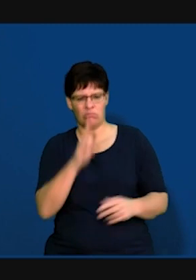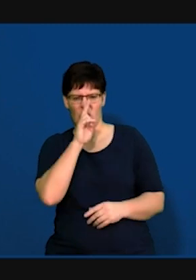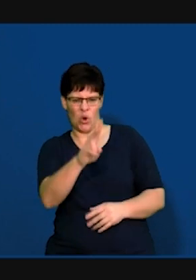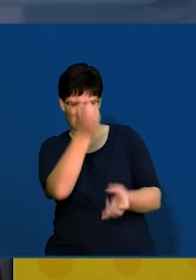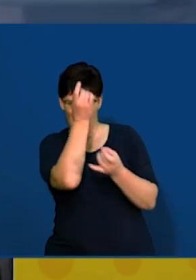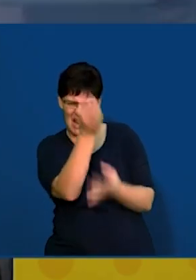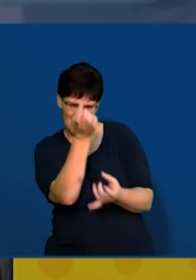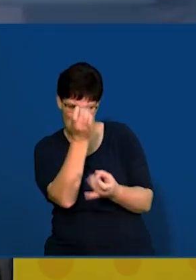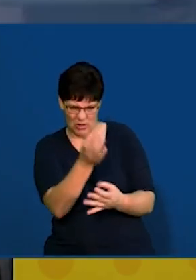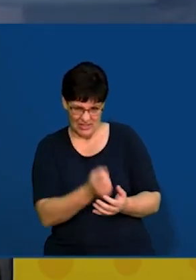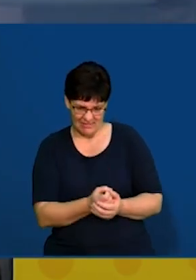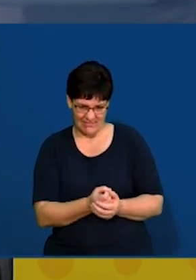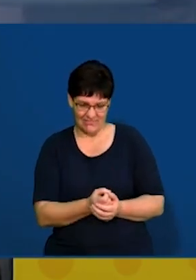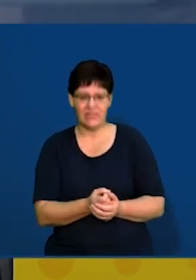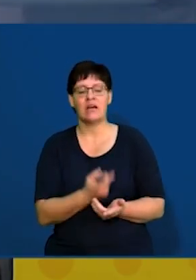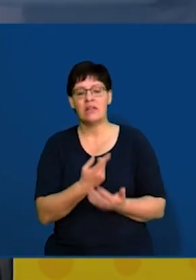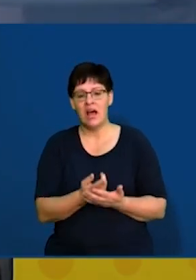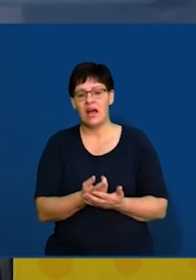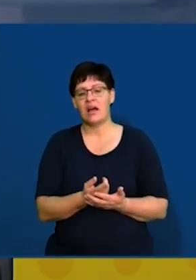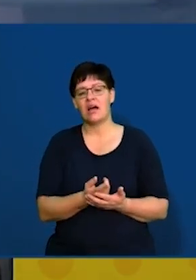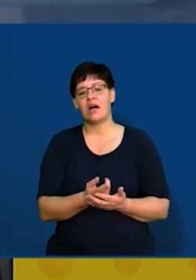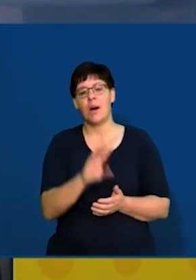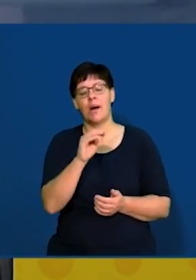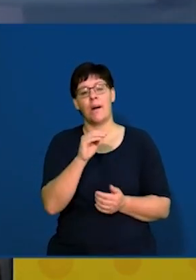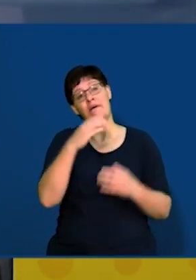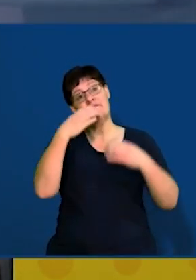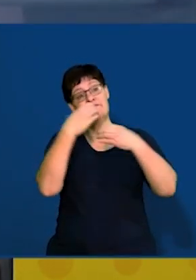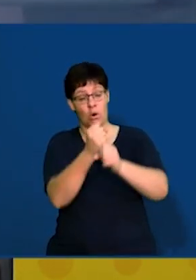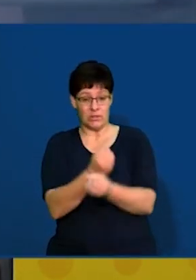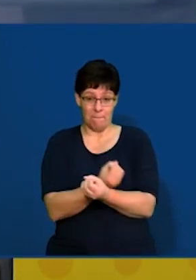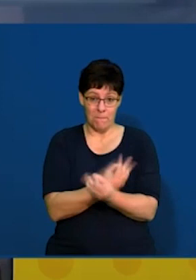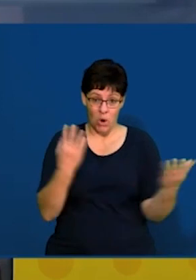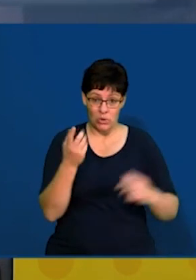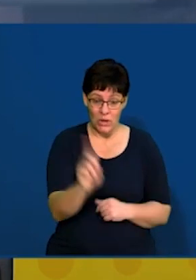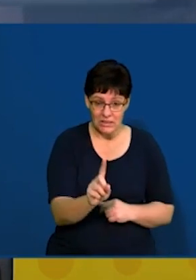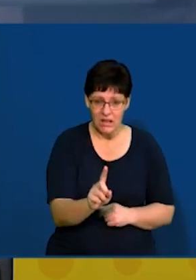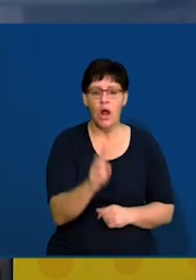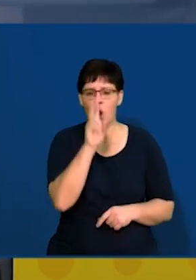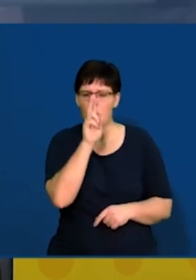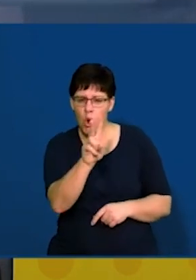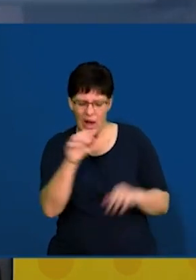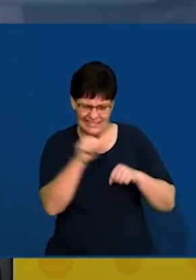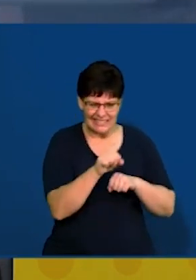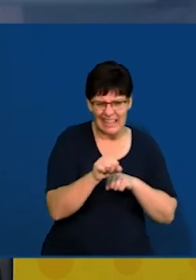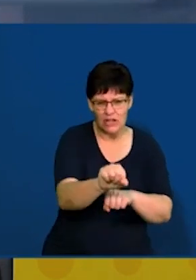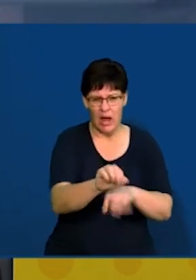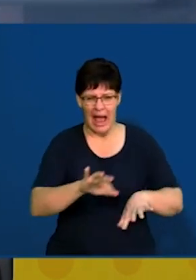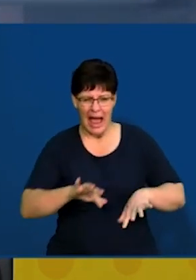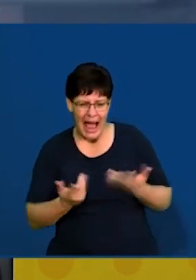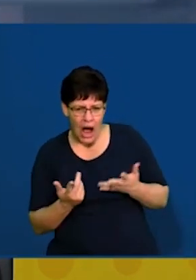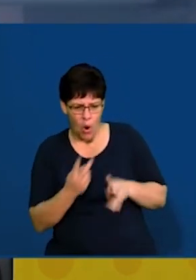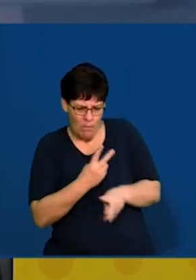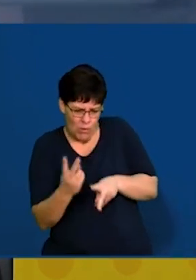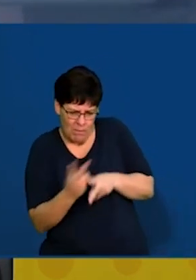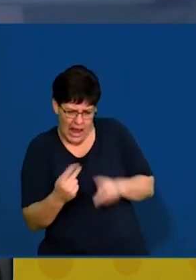because we have indicated earlier that the main focus of our session today is to look at the main strategies, the tips. What is it